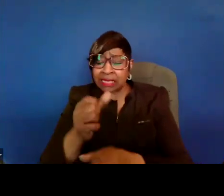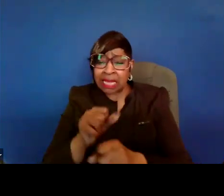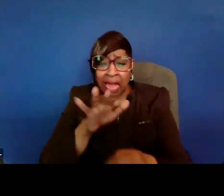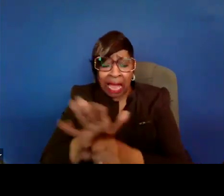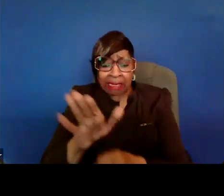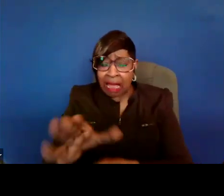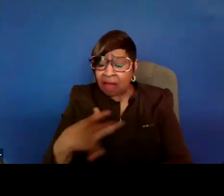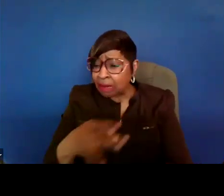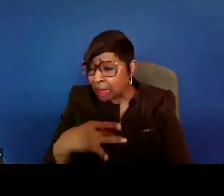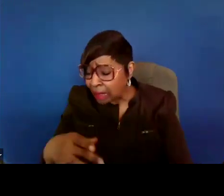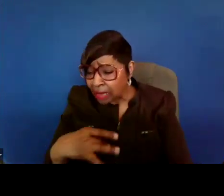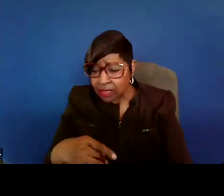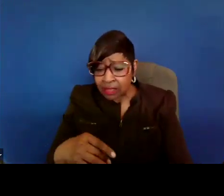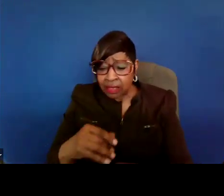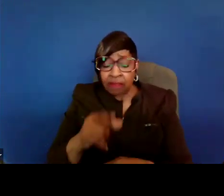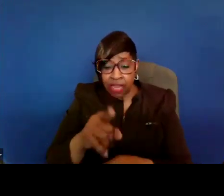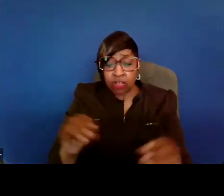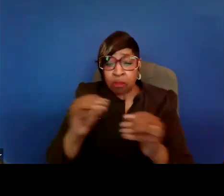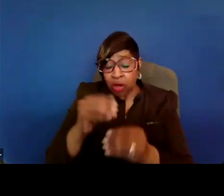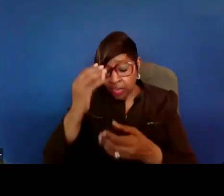because there's more information there than you may think.